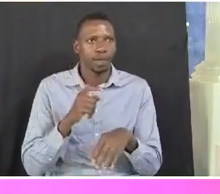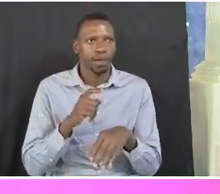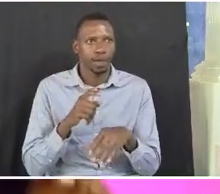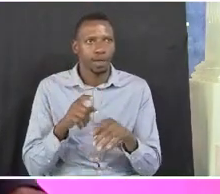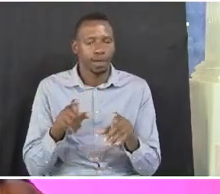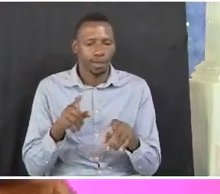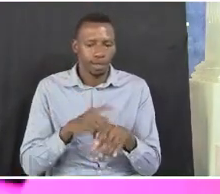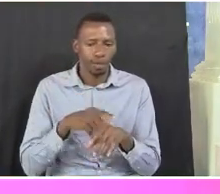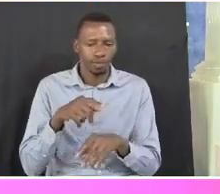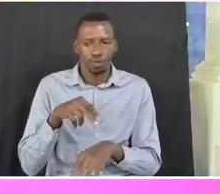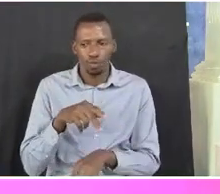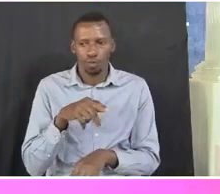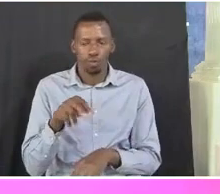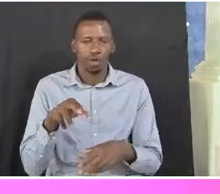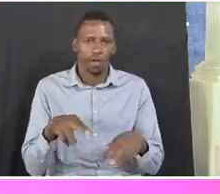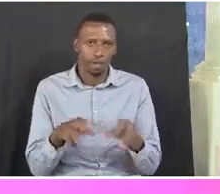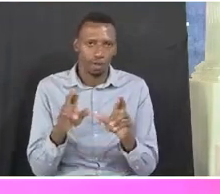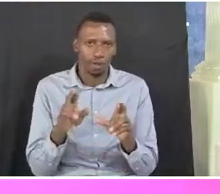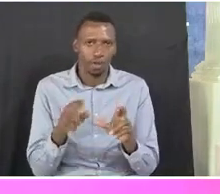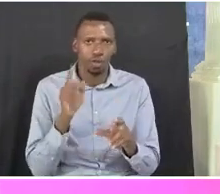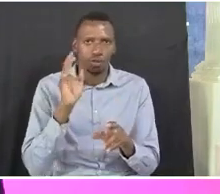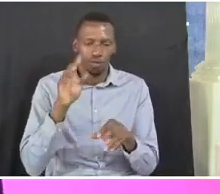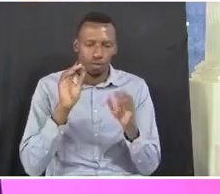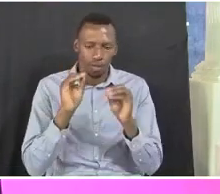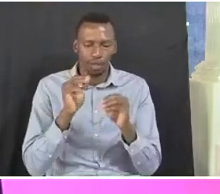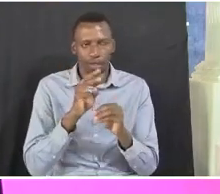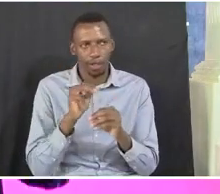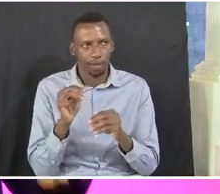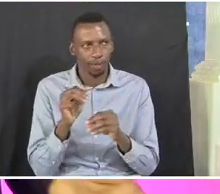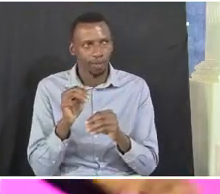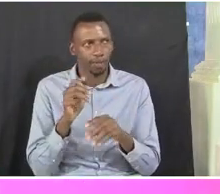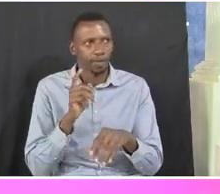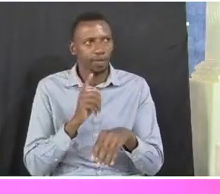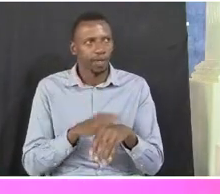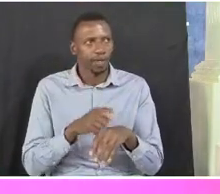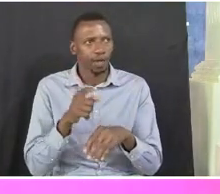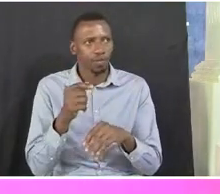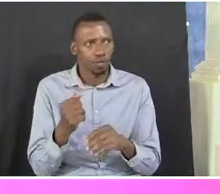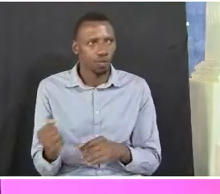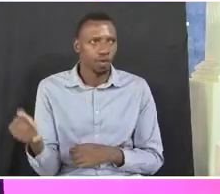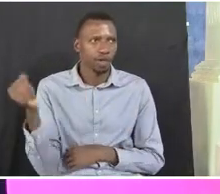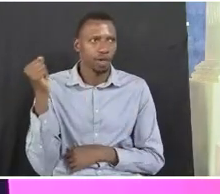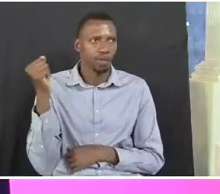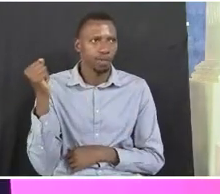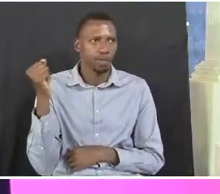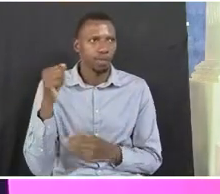as you are walking along the road. You shall teach them when you wake up."